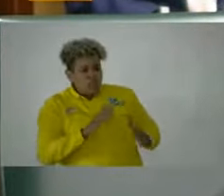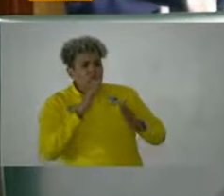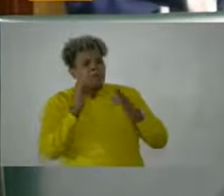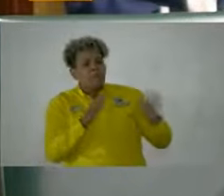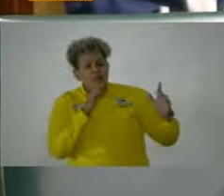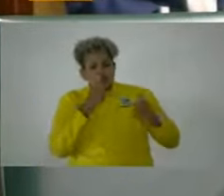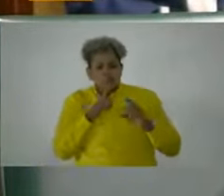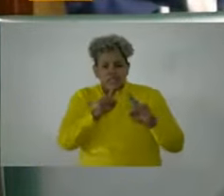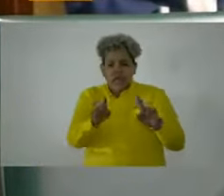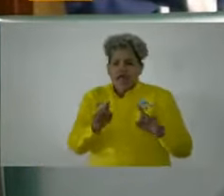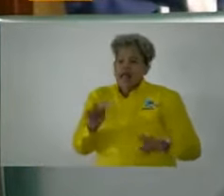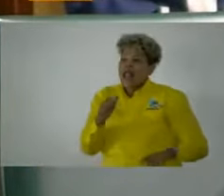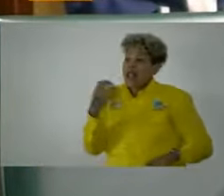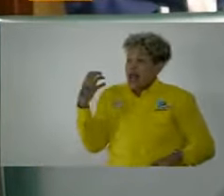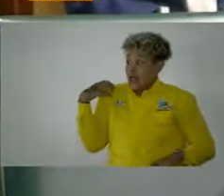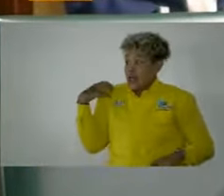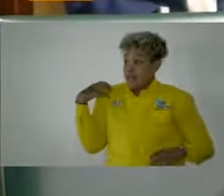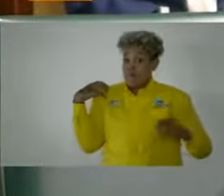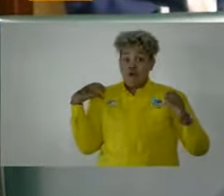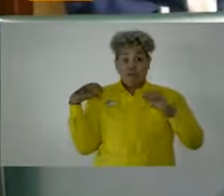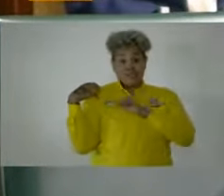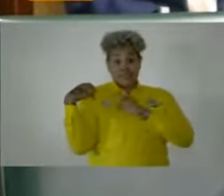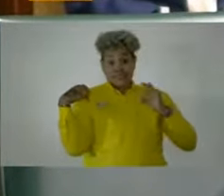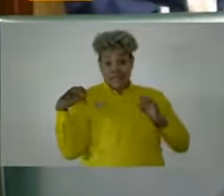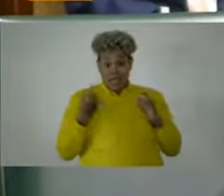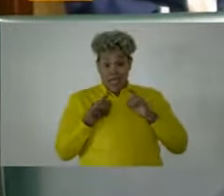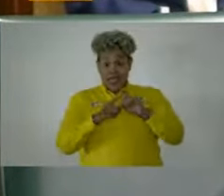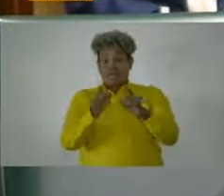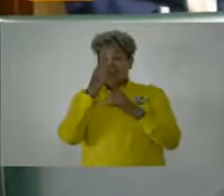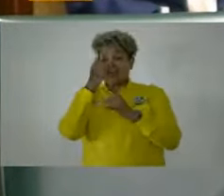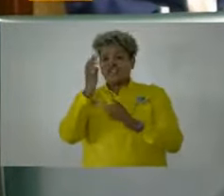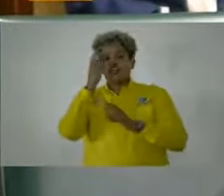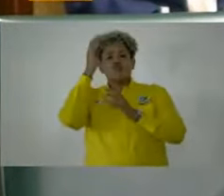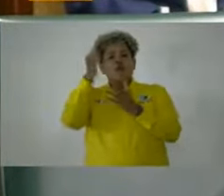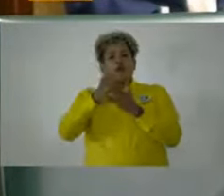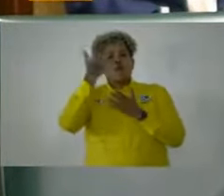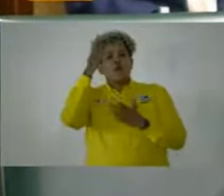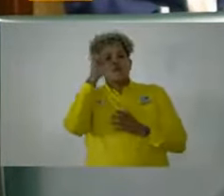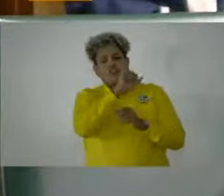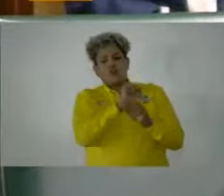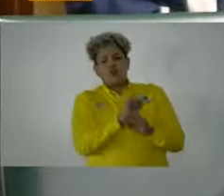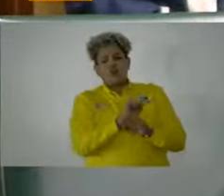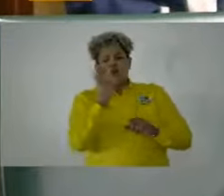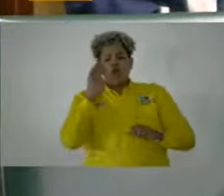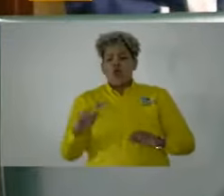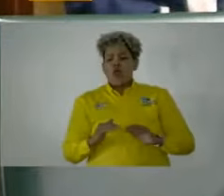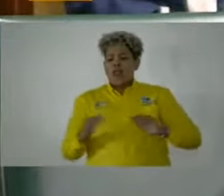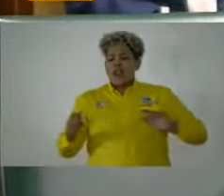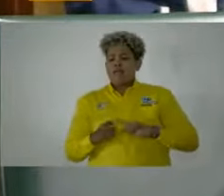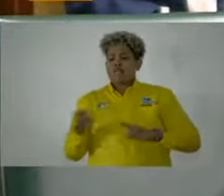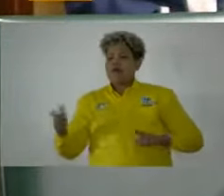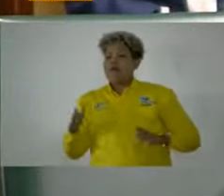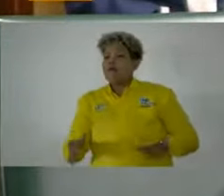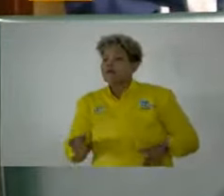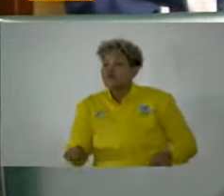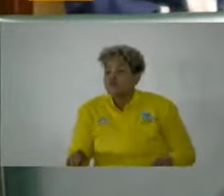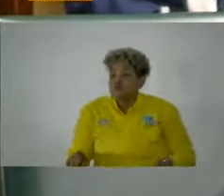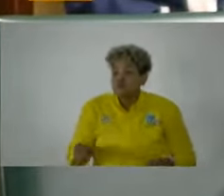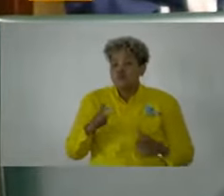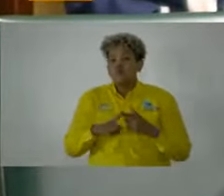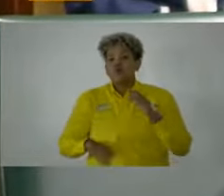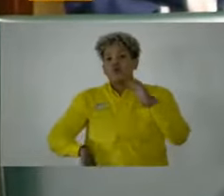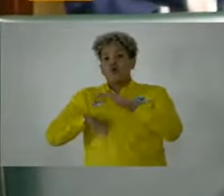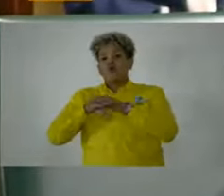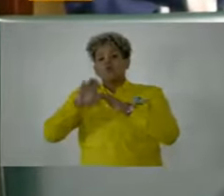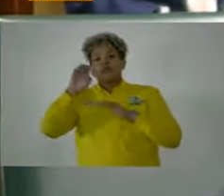align employer and employee interests and create wealth for their workers at all levels, from the bearer right up to the